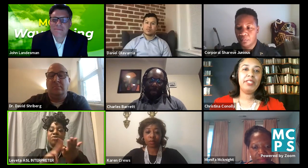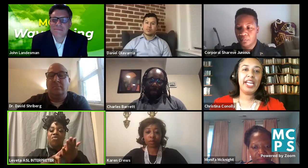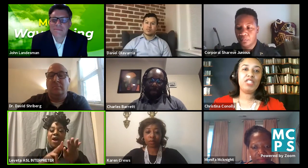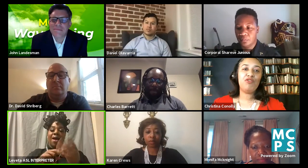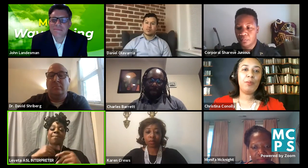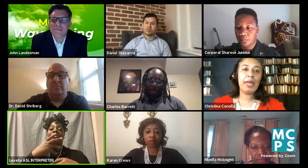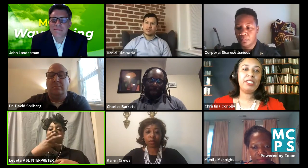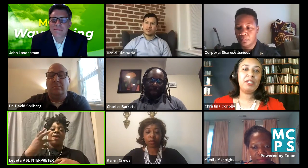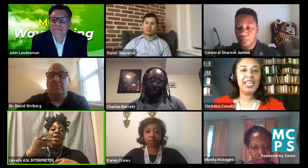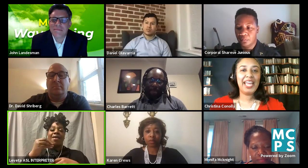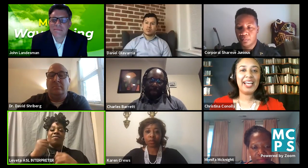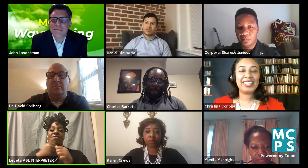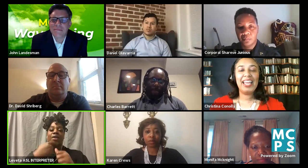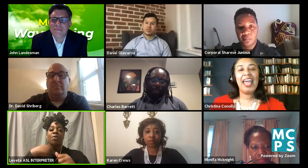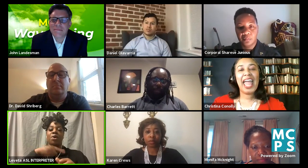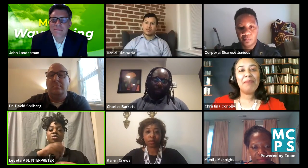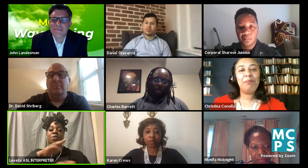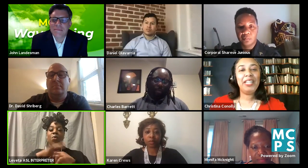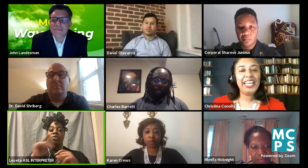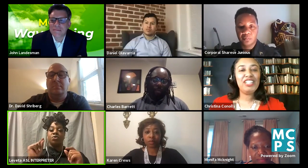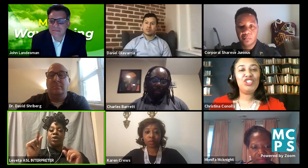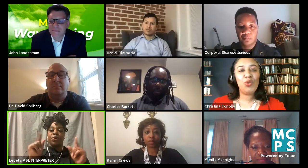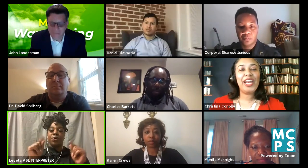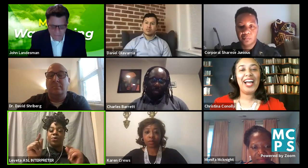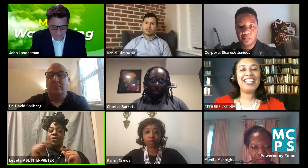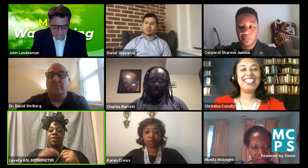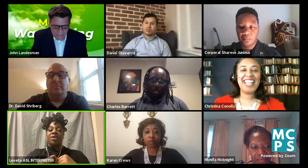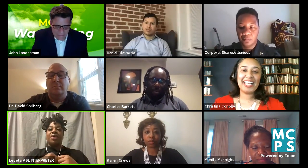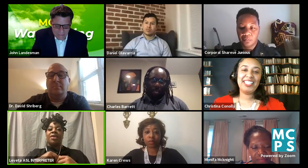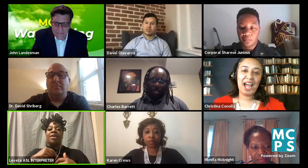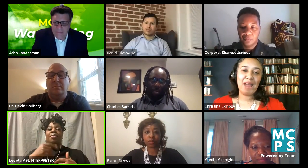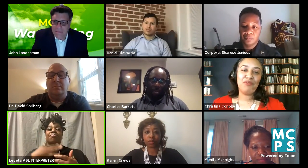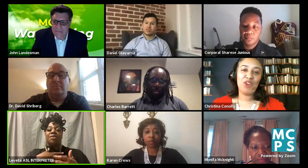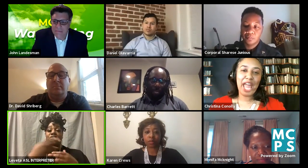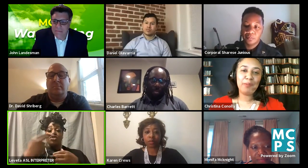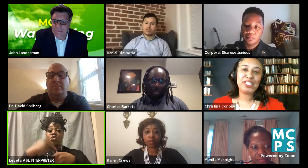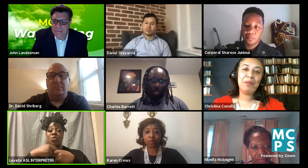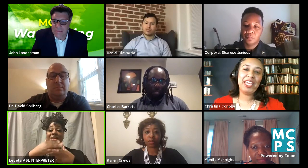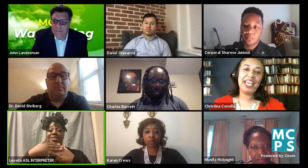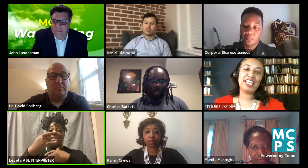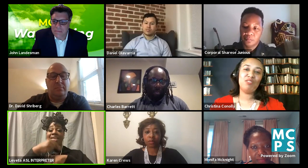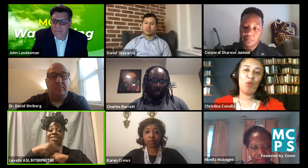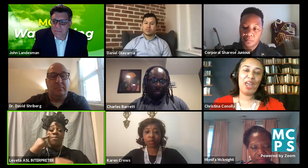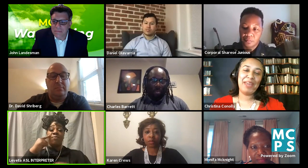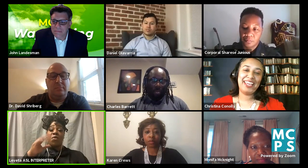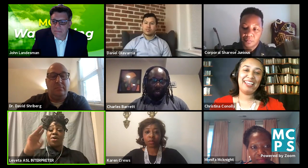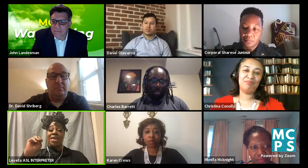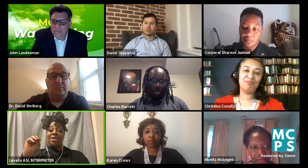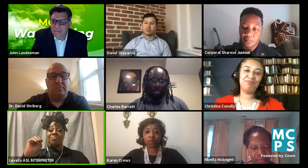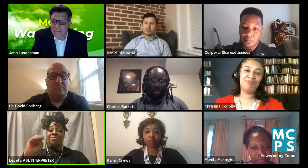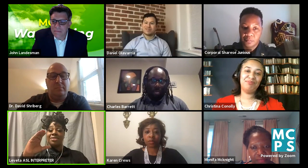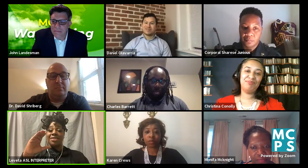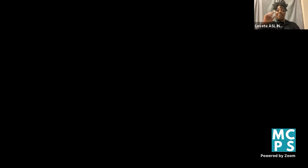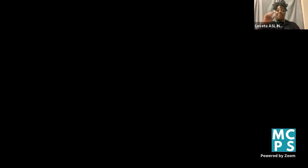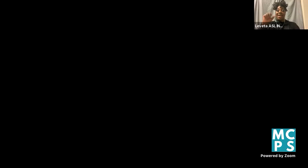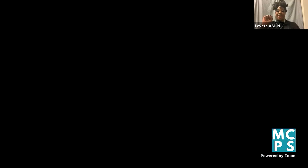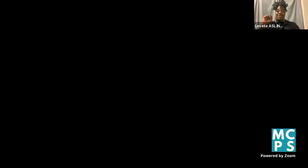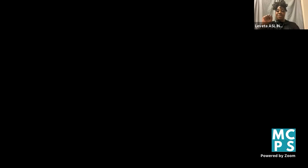and updates from MCPS. And please join us next time for MCPS Waymaking.